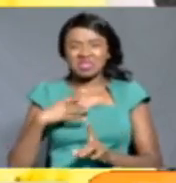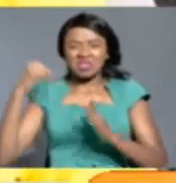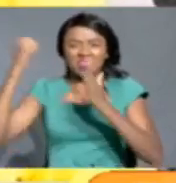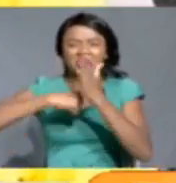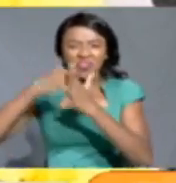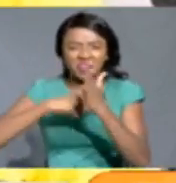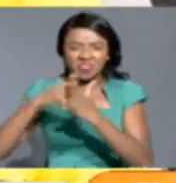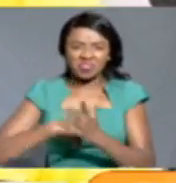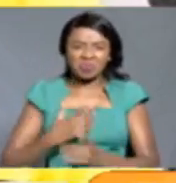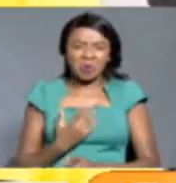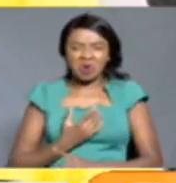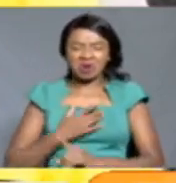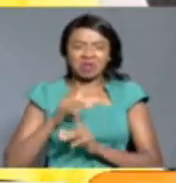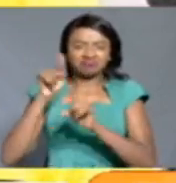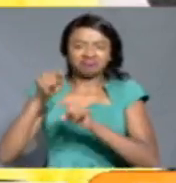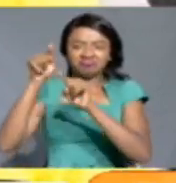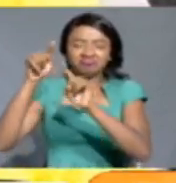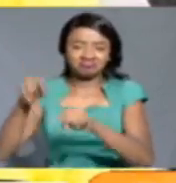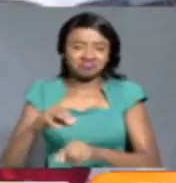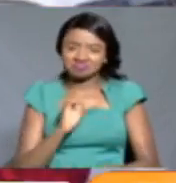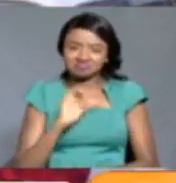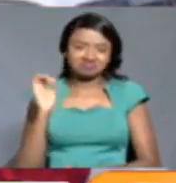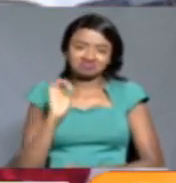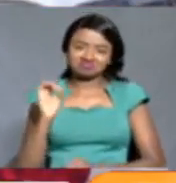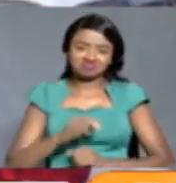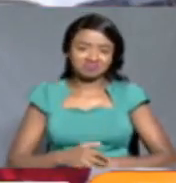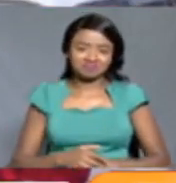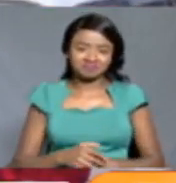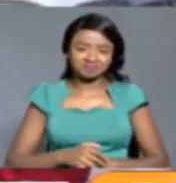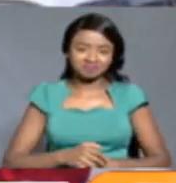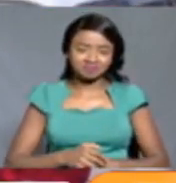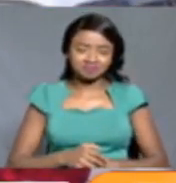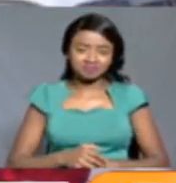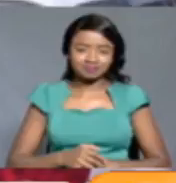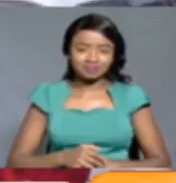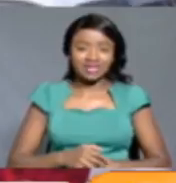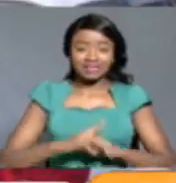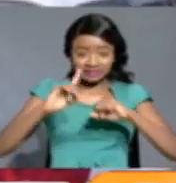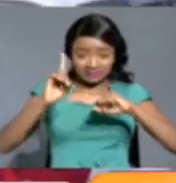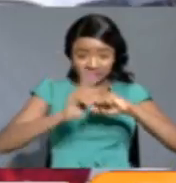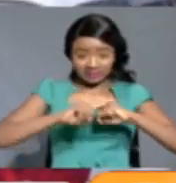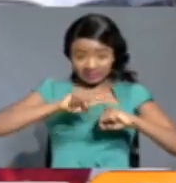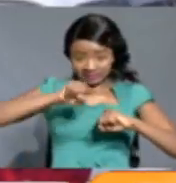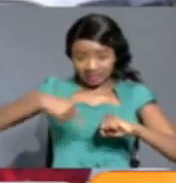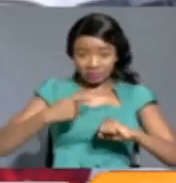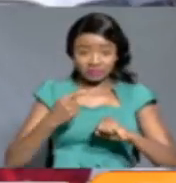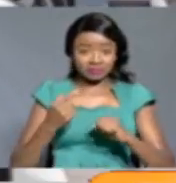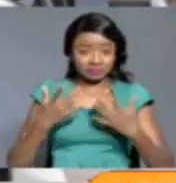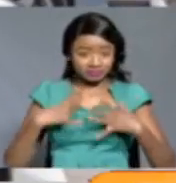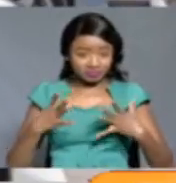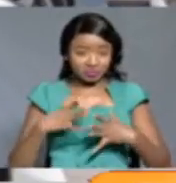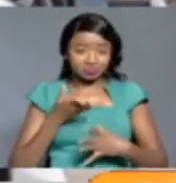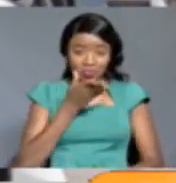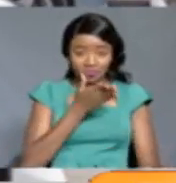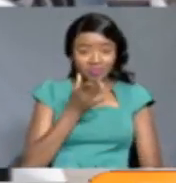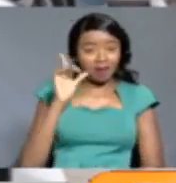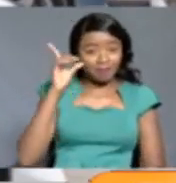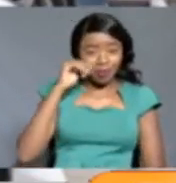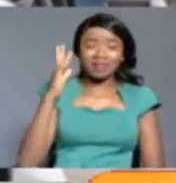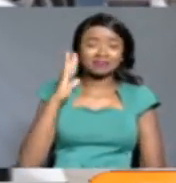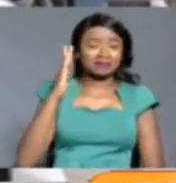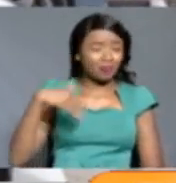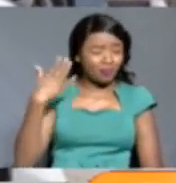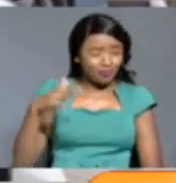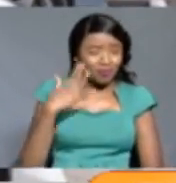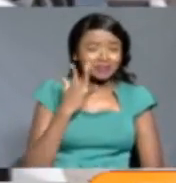huwa hawapenda hata kuona ile clamp kwa taya zao. It is estimated that over 6,000 vehicle park in the central business district daily,